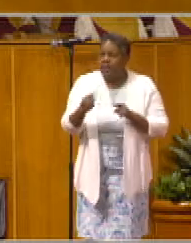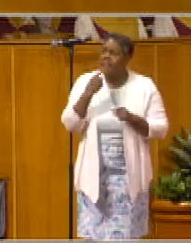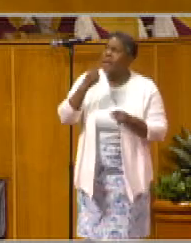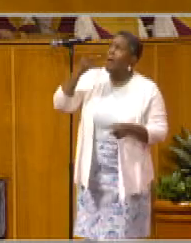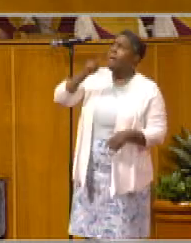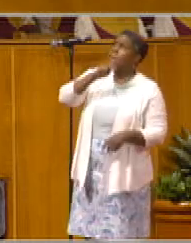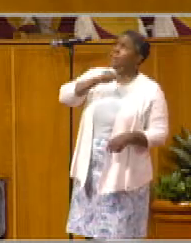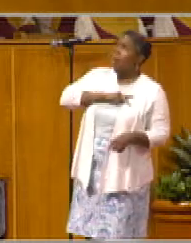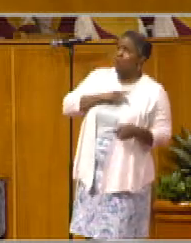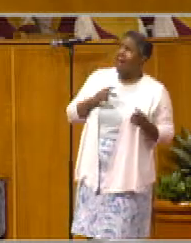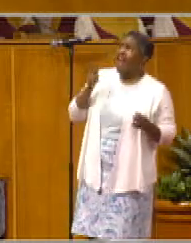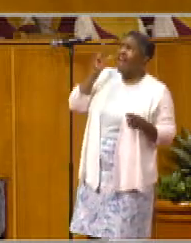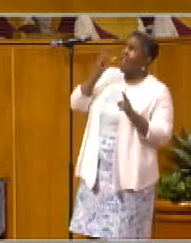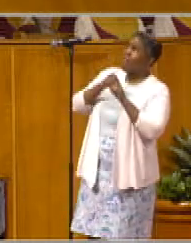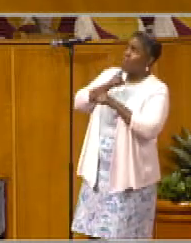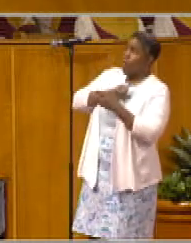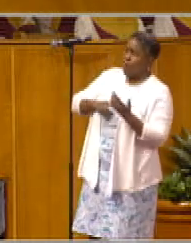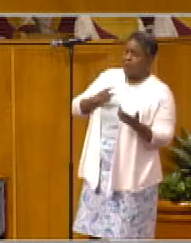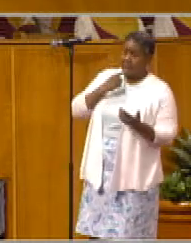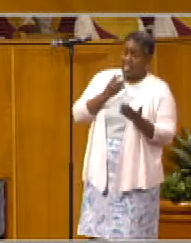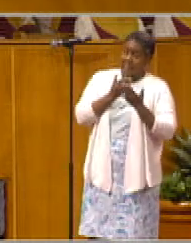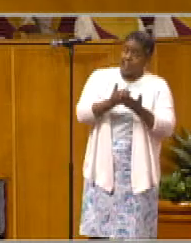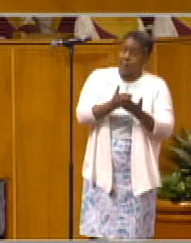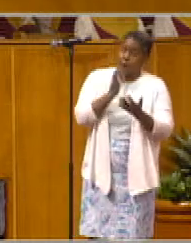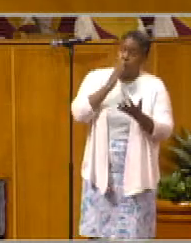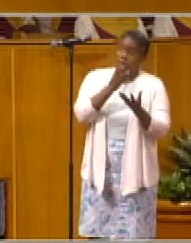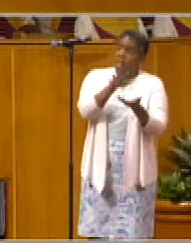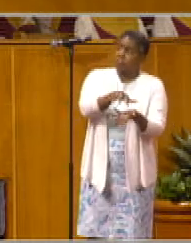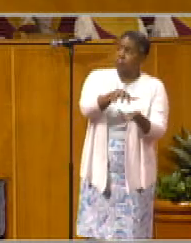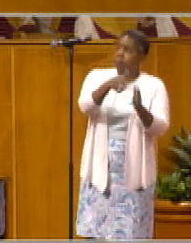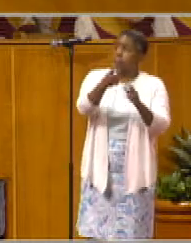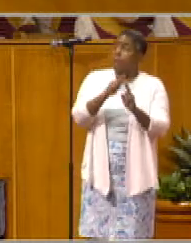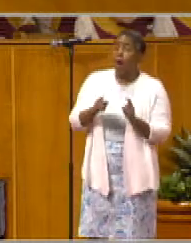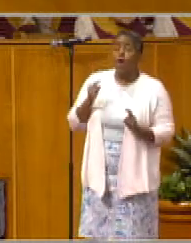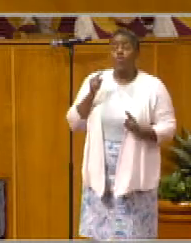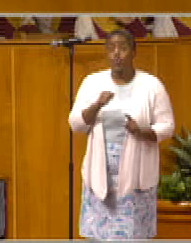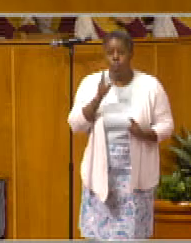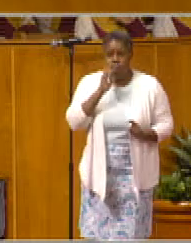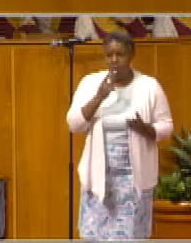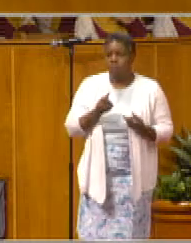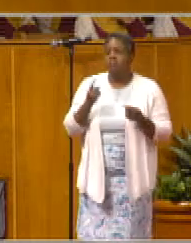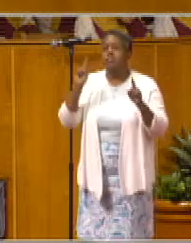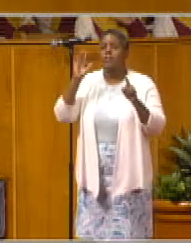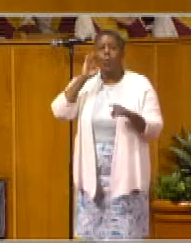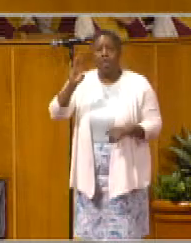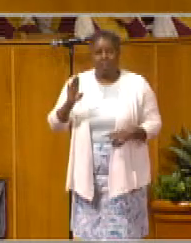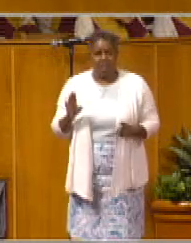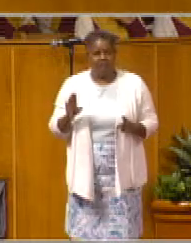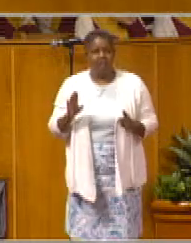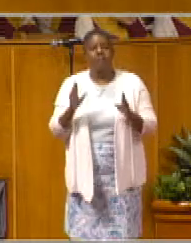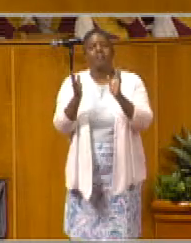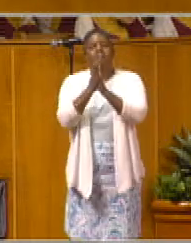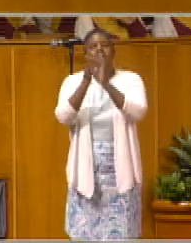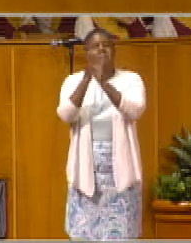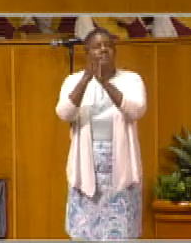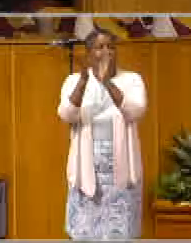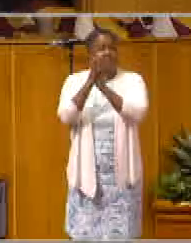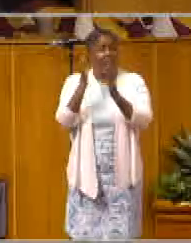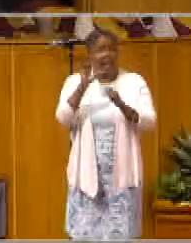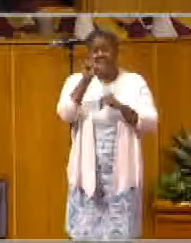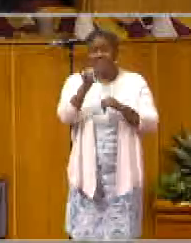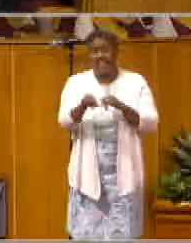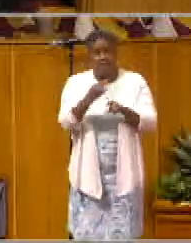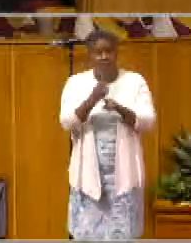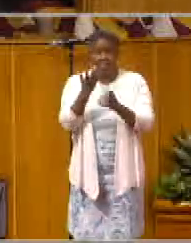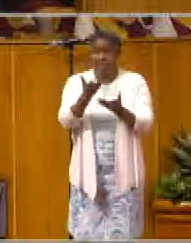Paul, here's a word from the Lord. The ship won't make it, but you will. Well, I could stay right there